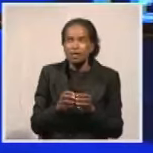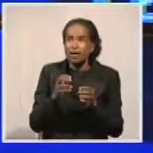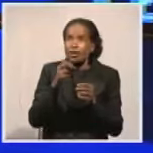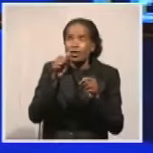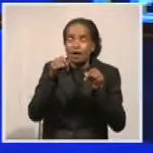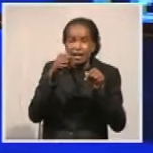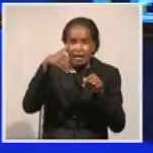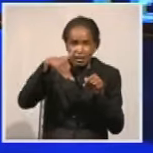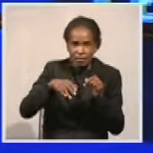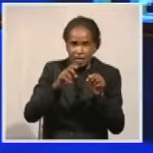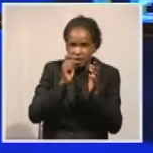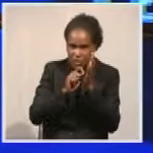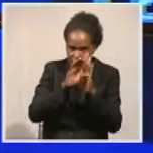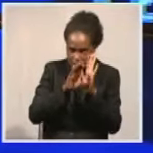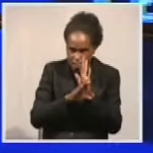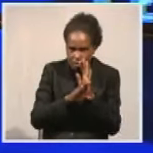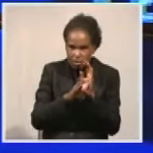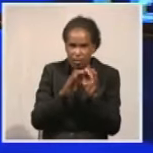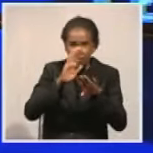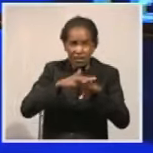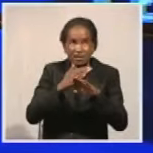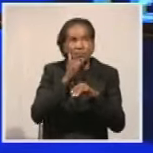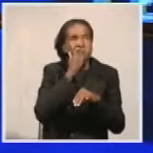constitutions. The Constitution of